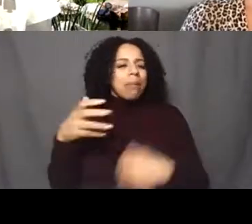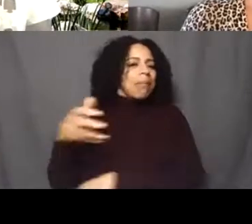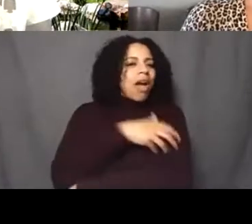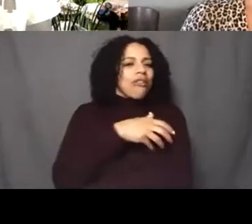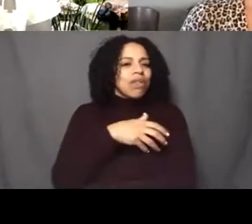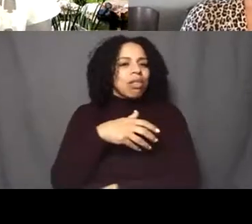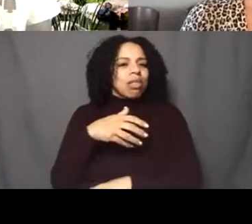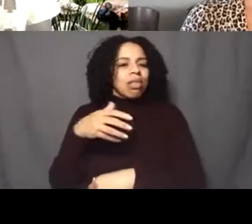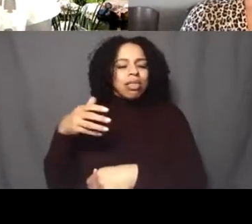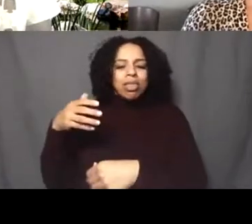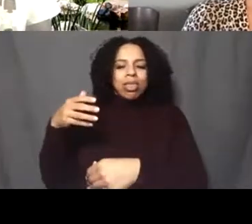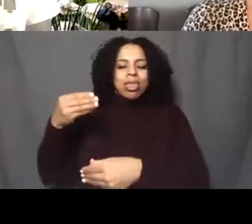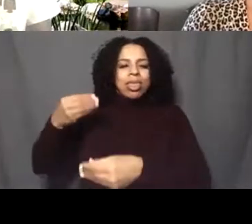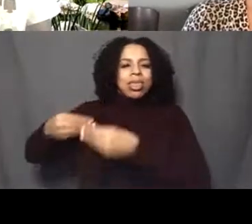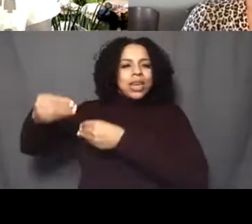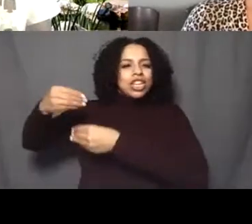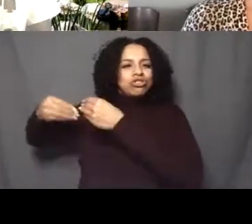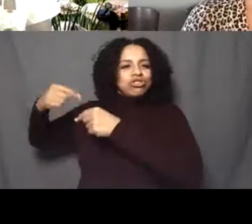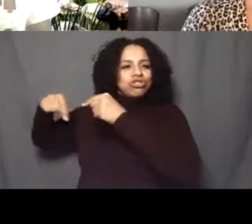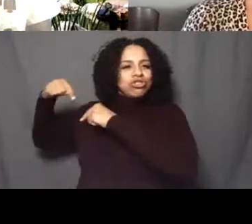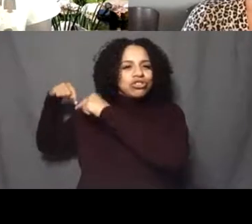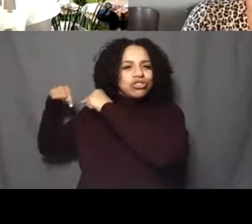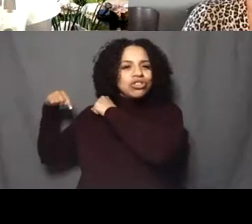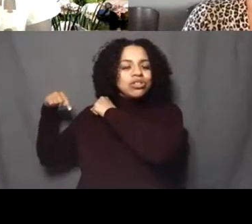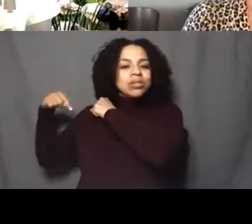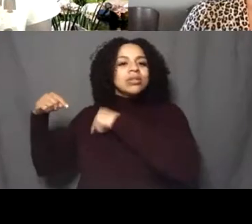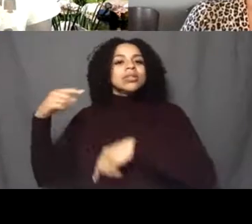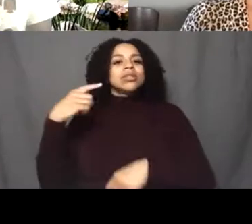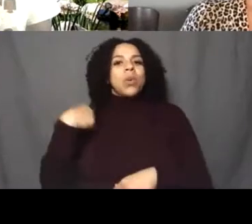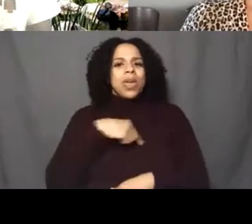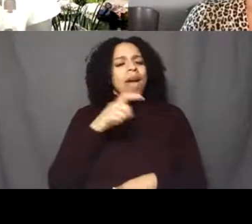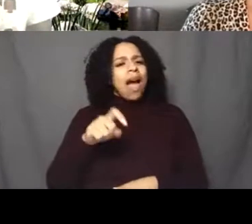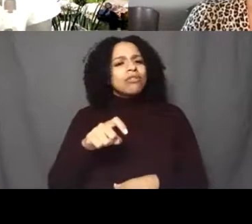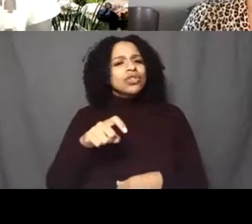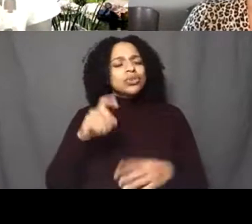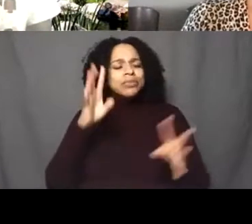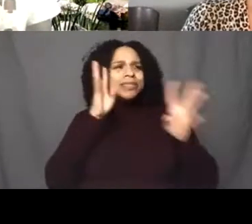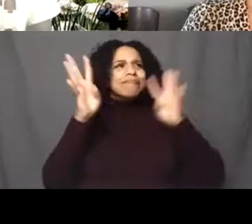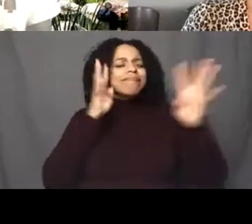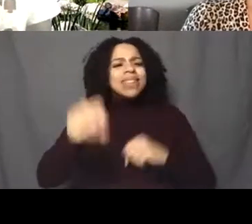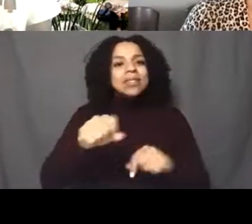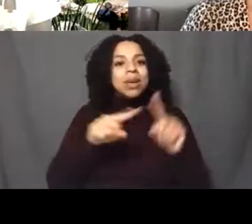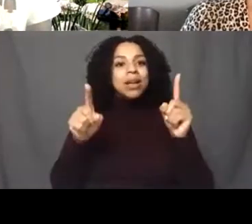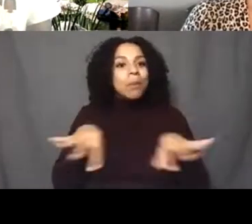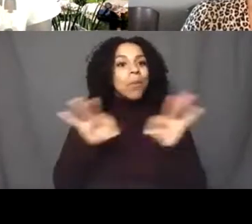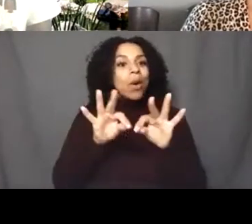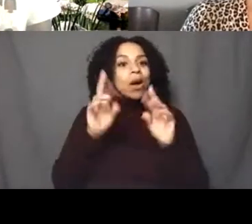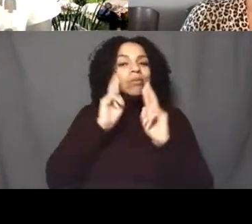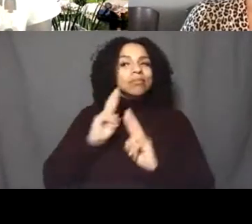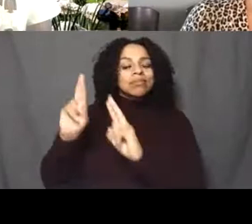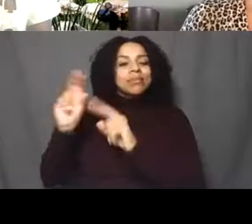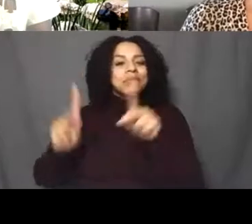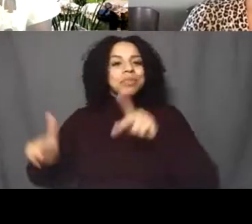our own trails, we always have to pay respect to those who came before us. My father was born on a